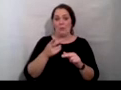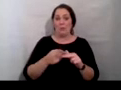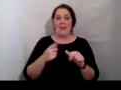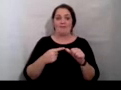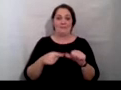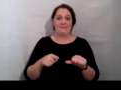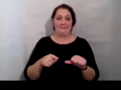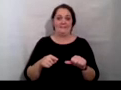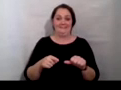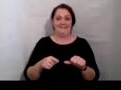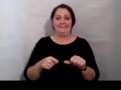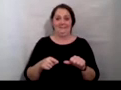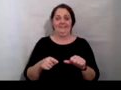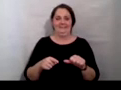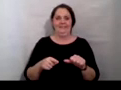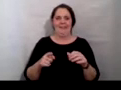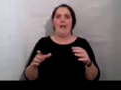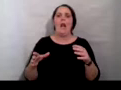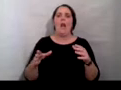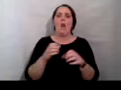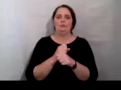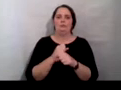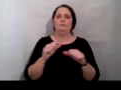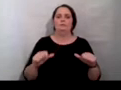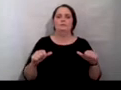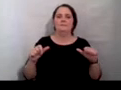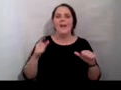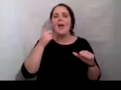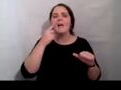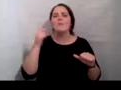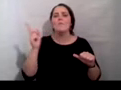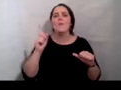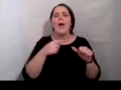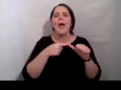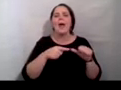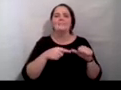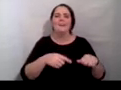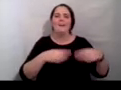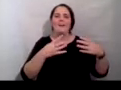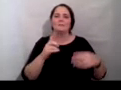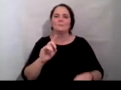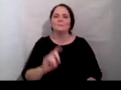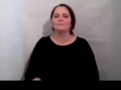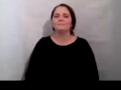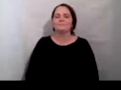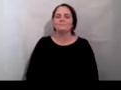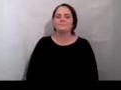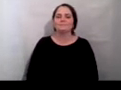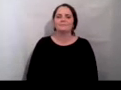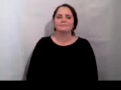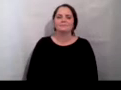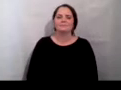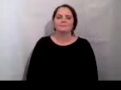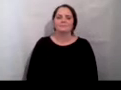next 30 seconds, and then we'll close it and then have a very quick look at the results.